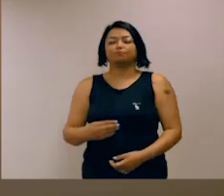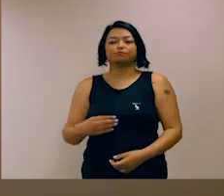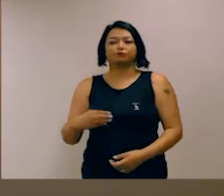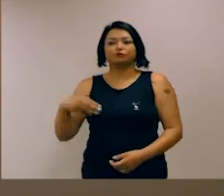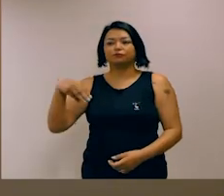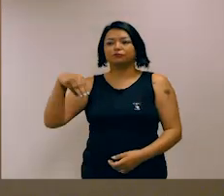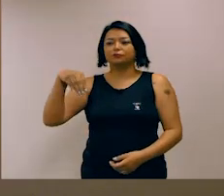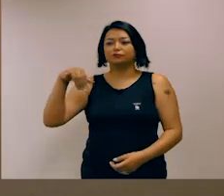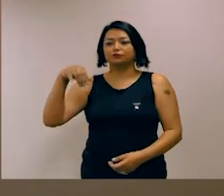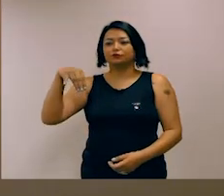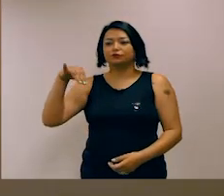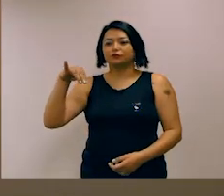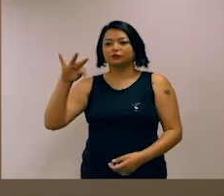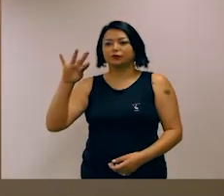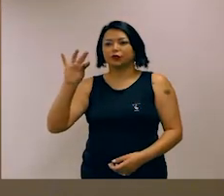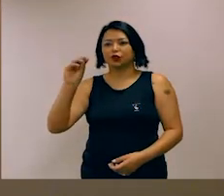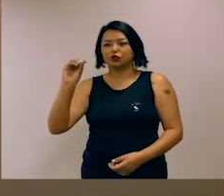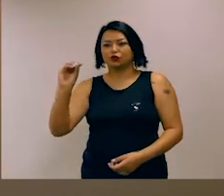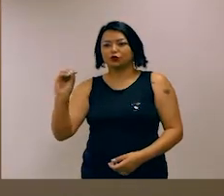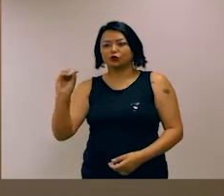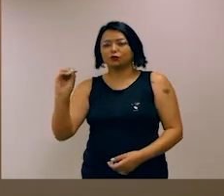My friend Augusto Nardes.